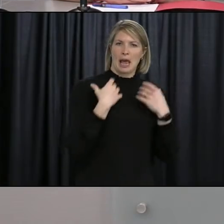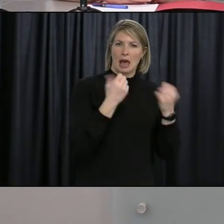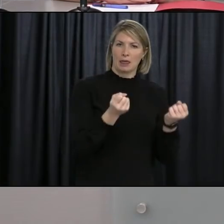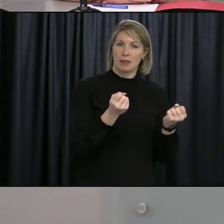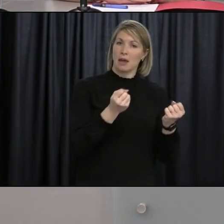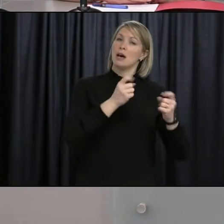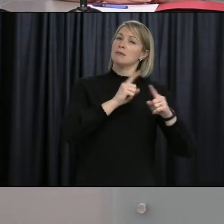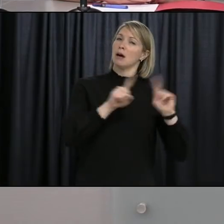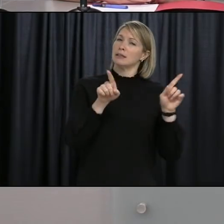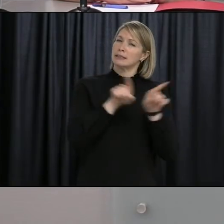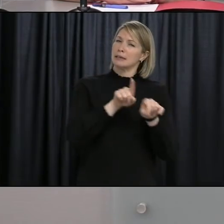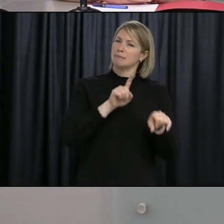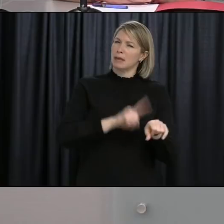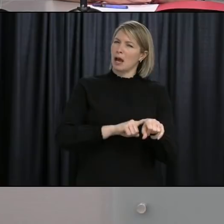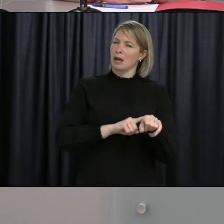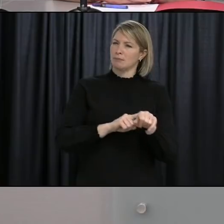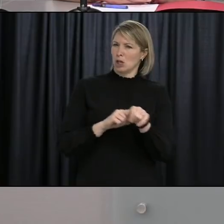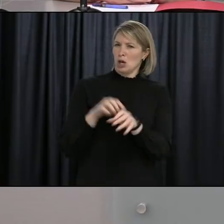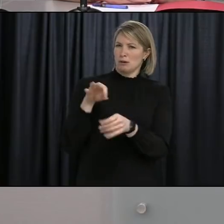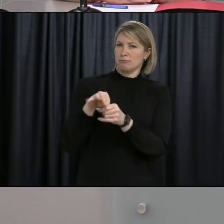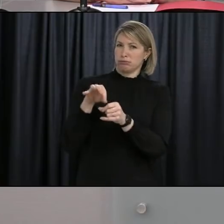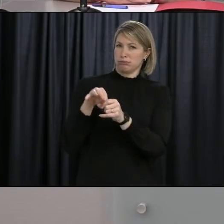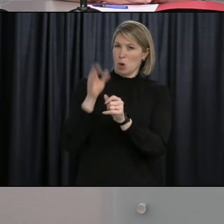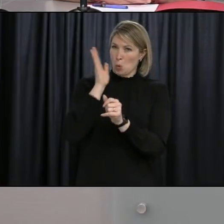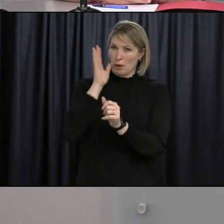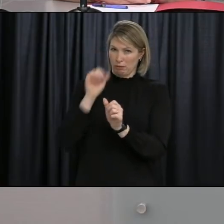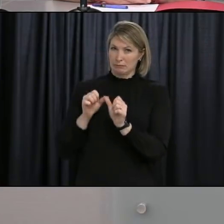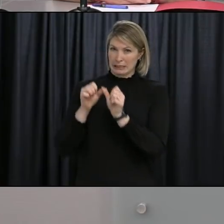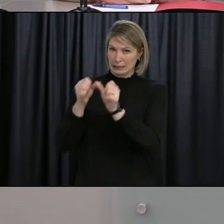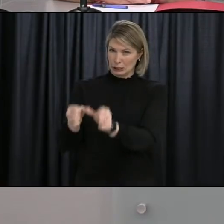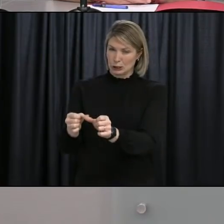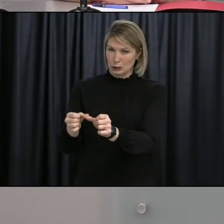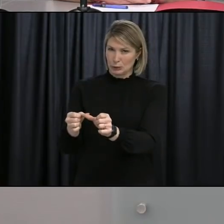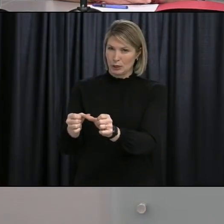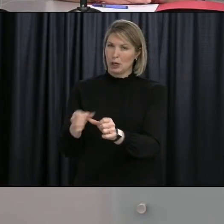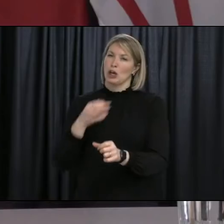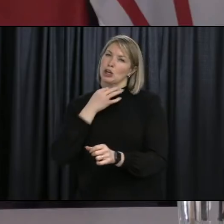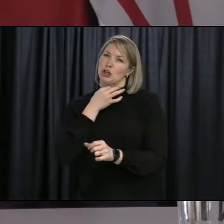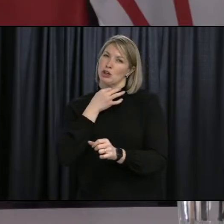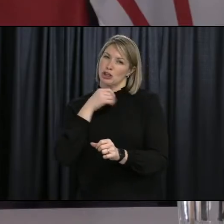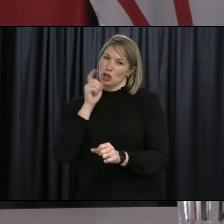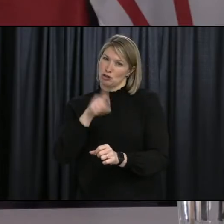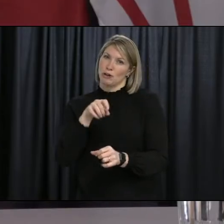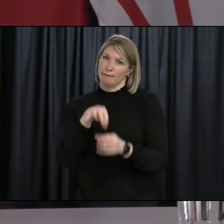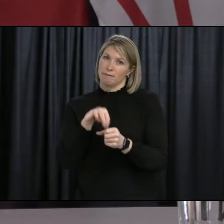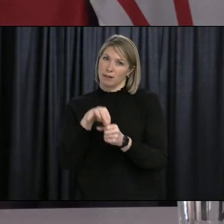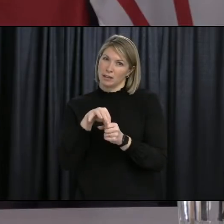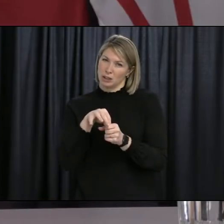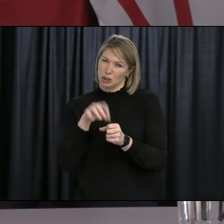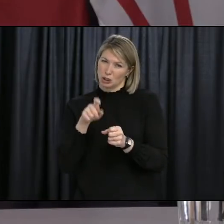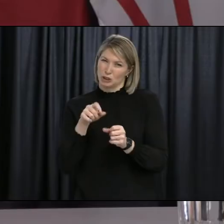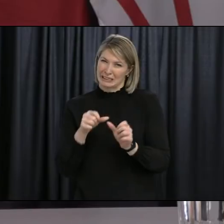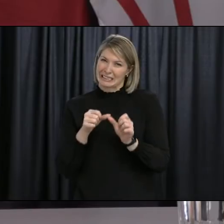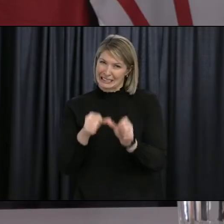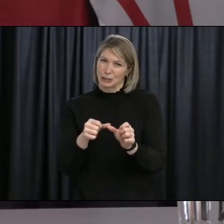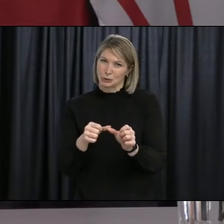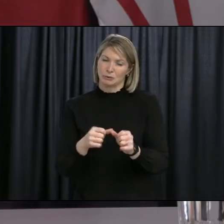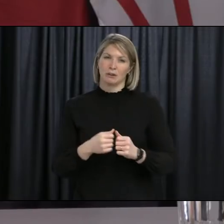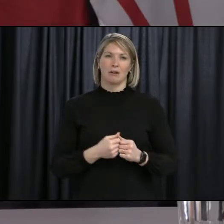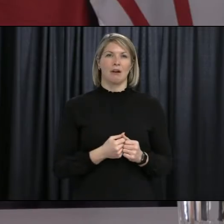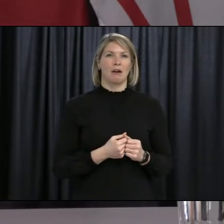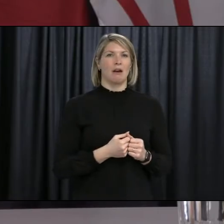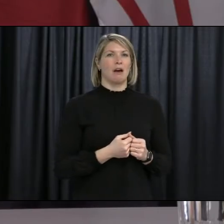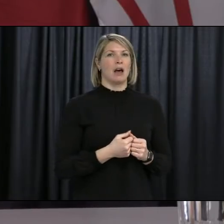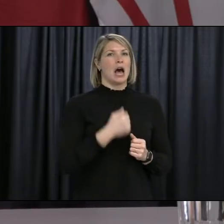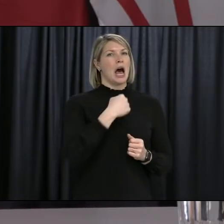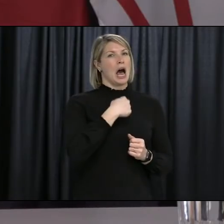still your recommendation that an election should be held right now? Well, Kellyanne, as you know, I'm running in an election,